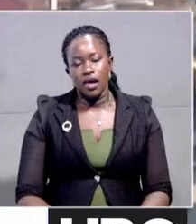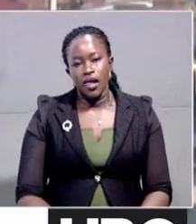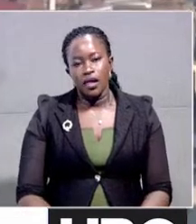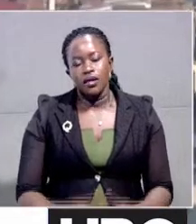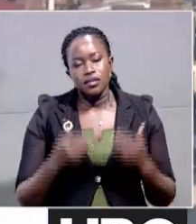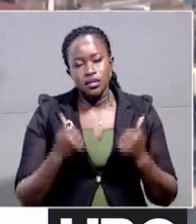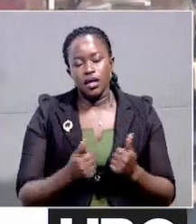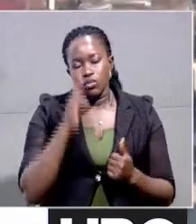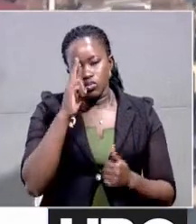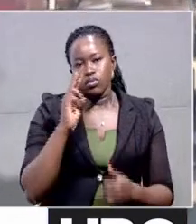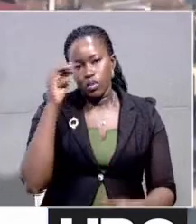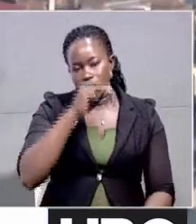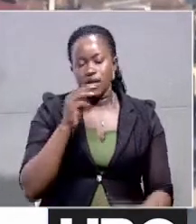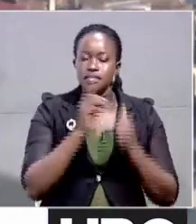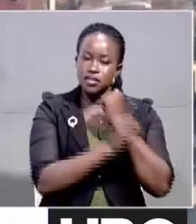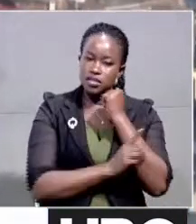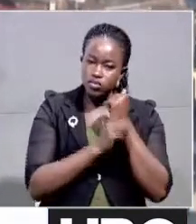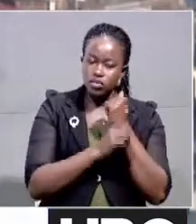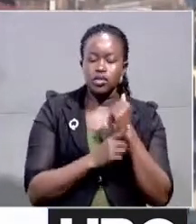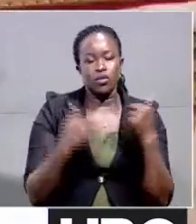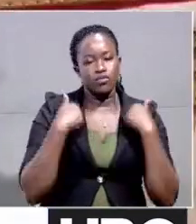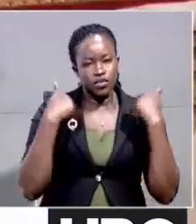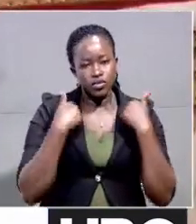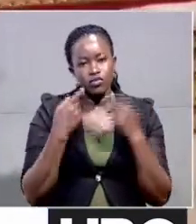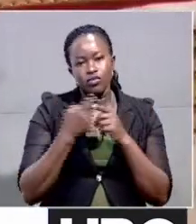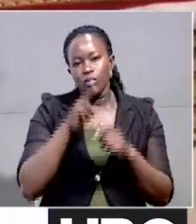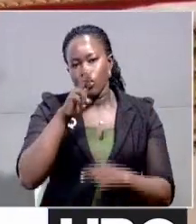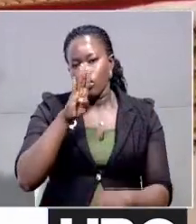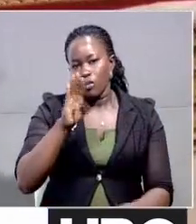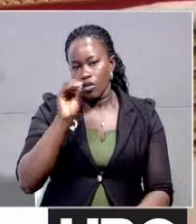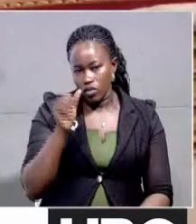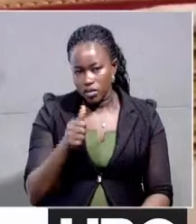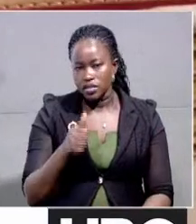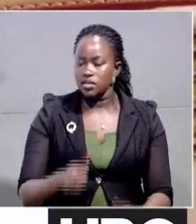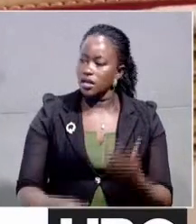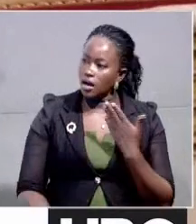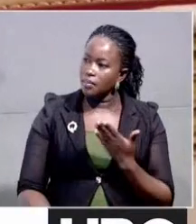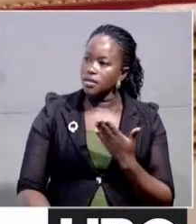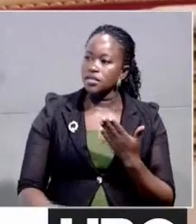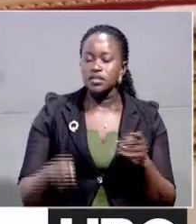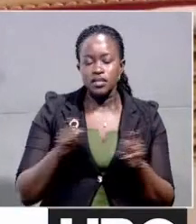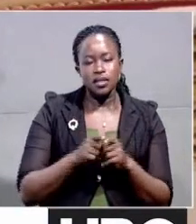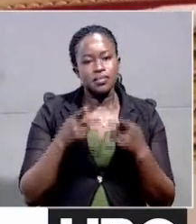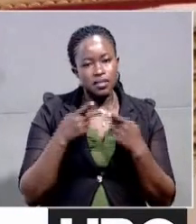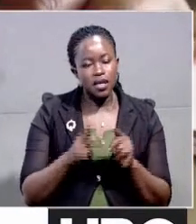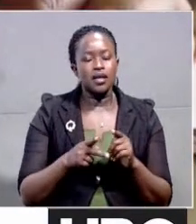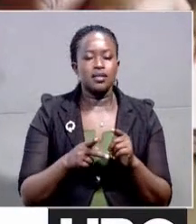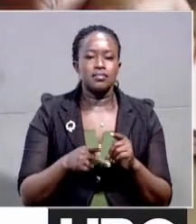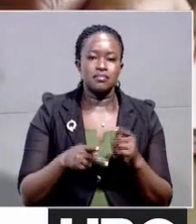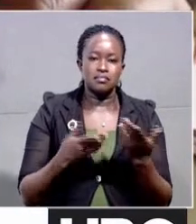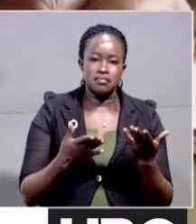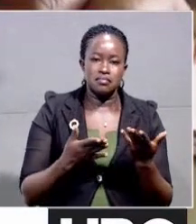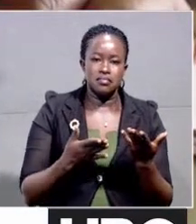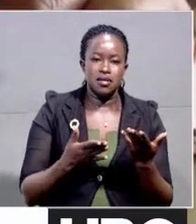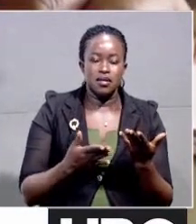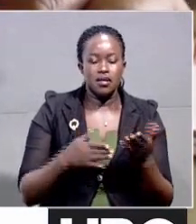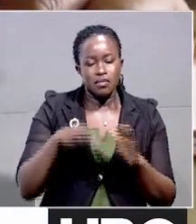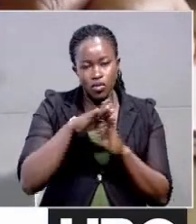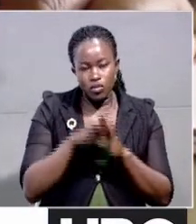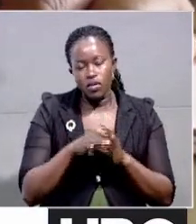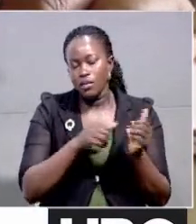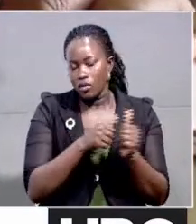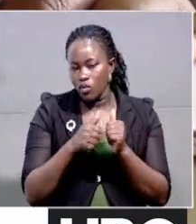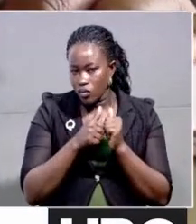In Rukungiri district, officials from Uganda Bureau of Statistics are locked into a routine assignment with local leaders to retrieve